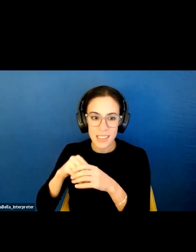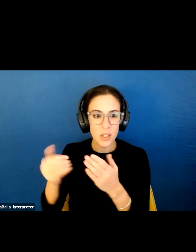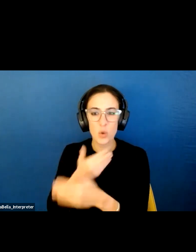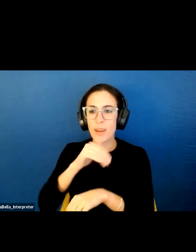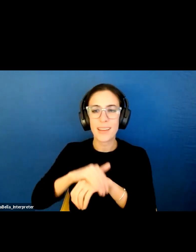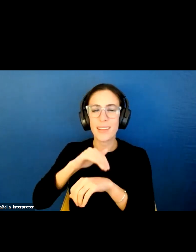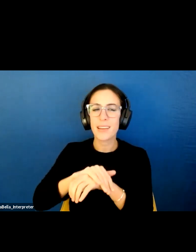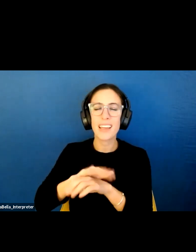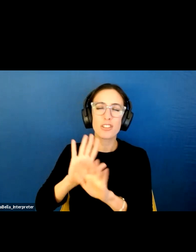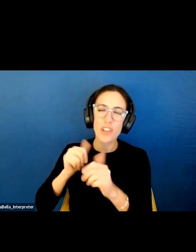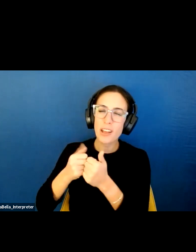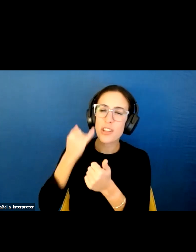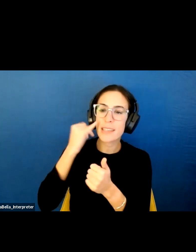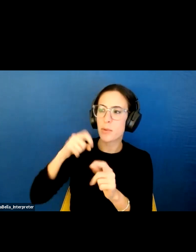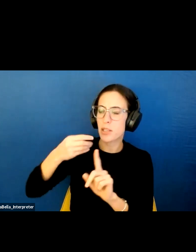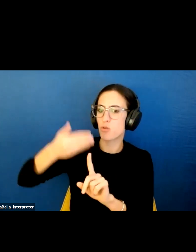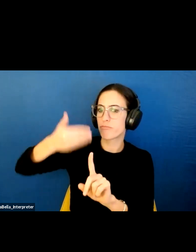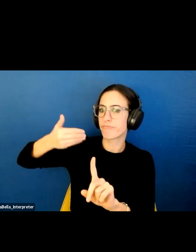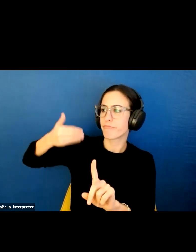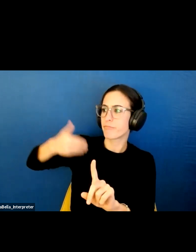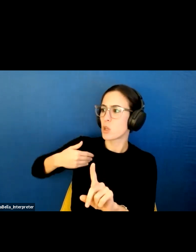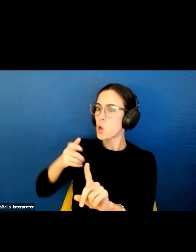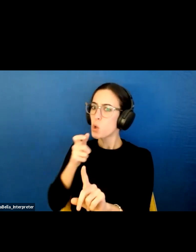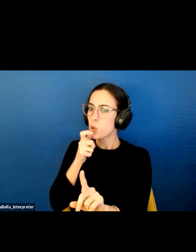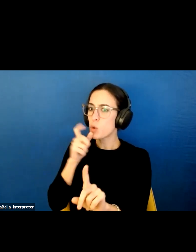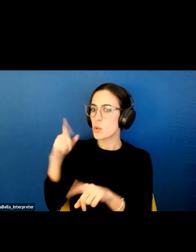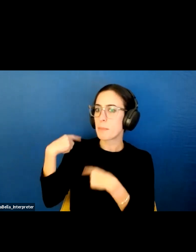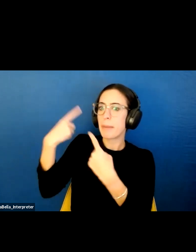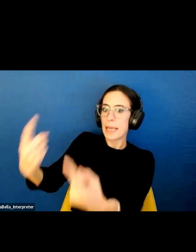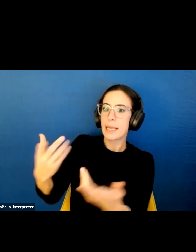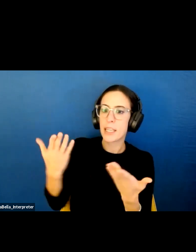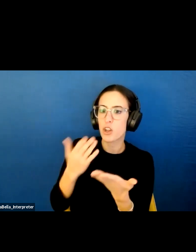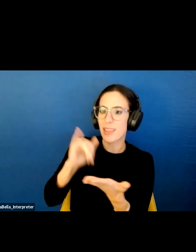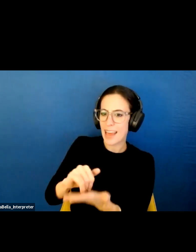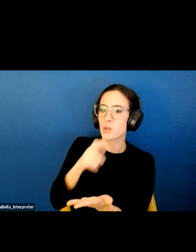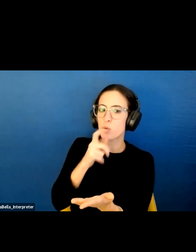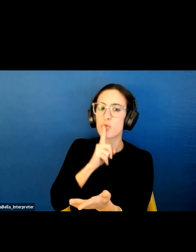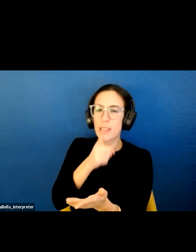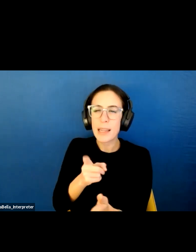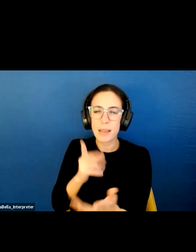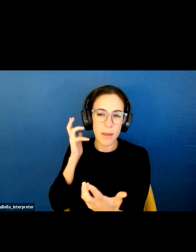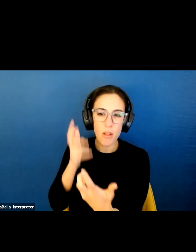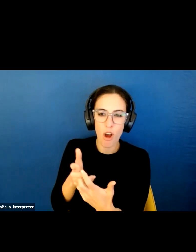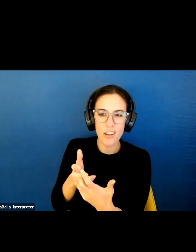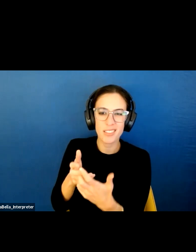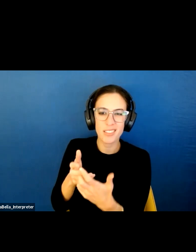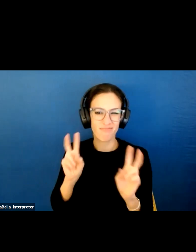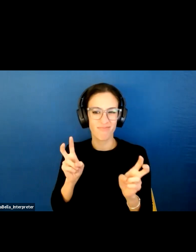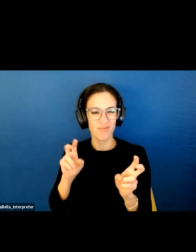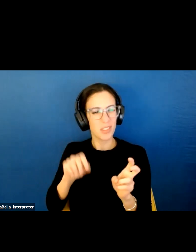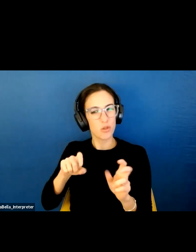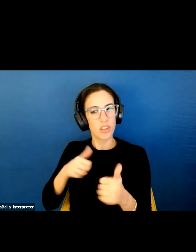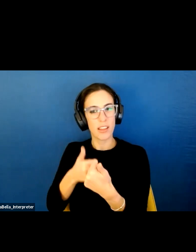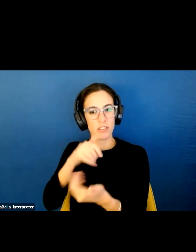your pedigree back several generations to truly belong. And I will end there. I look forward to a